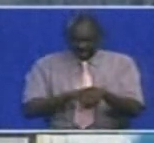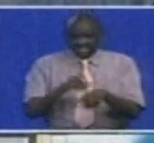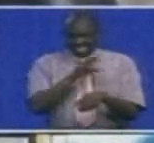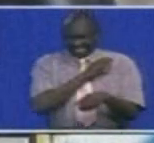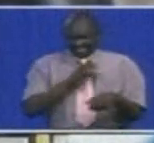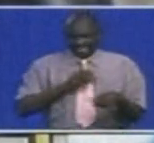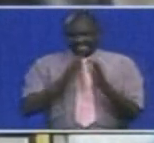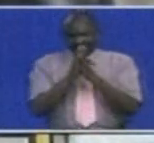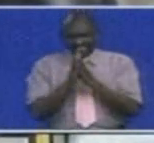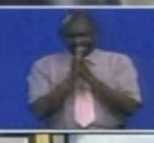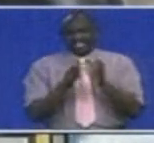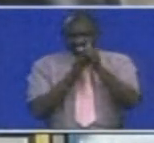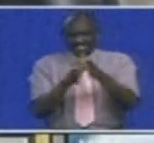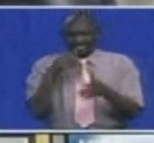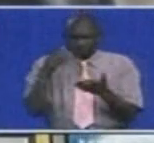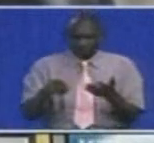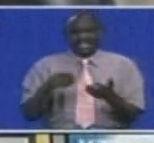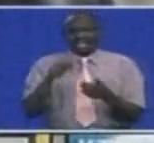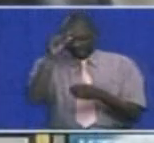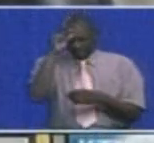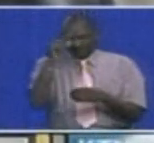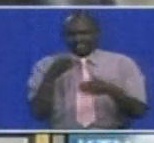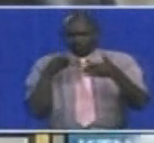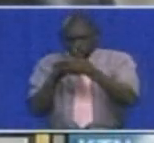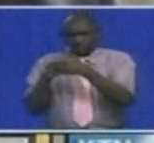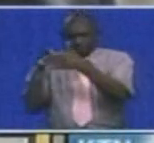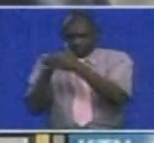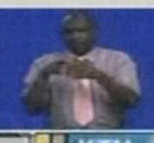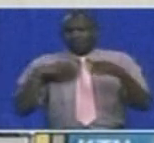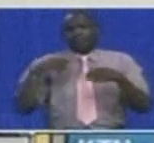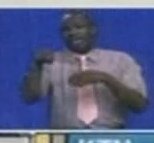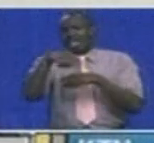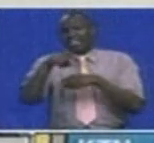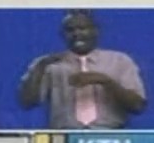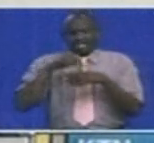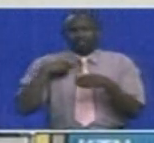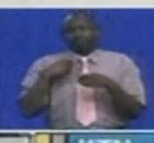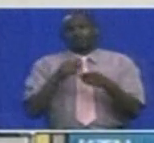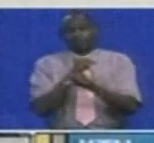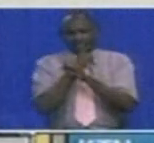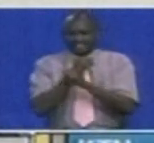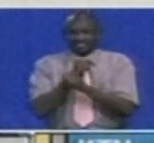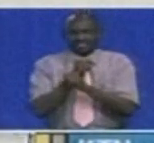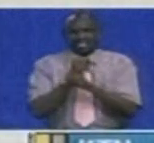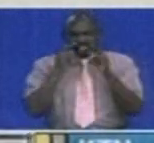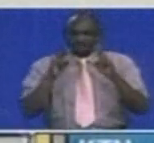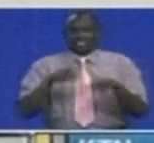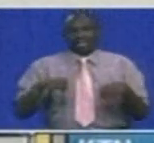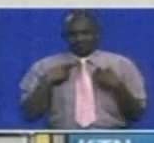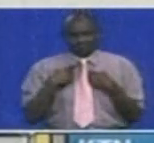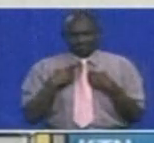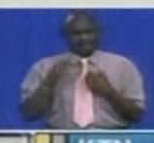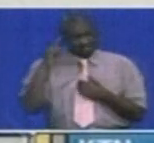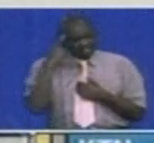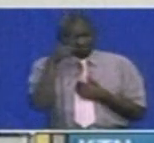urged the government to seal security loopholes to prevent the loss of innocent lives. There seems to be reluctance